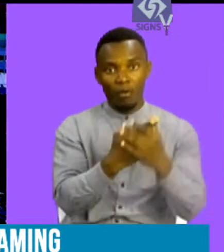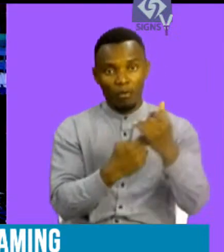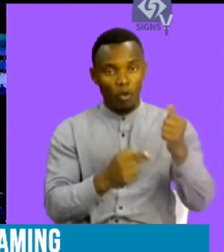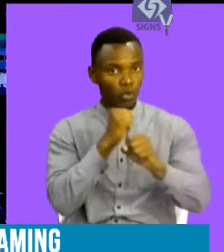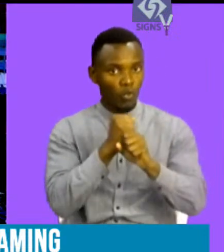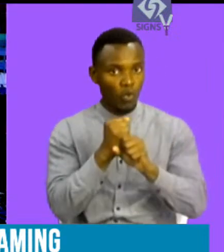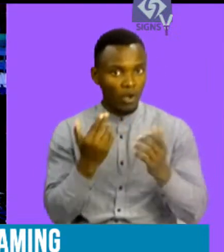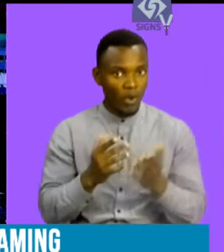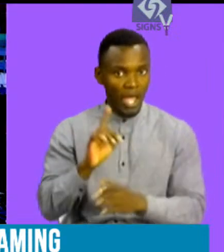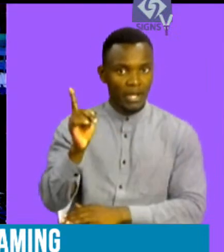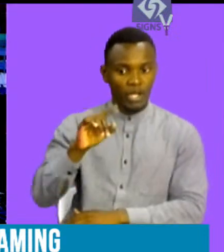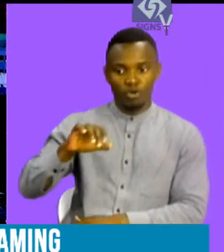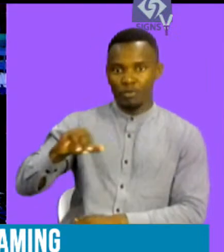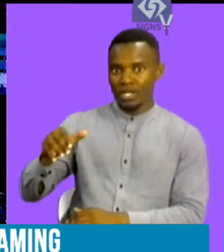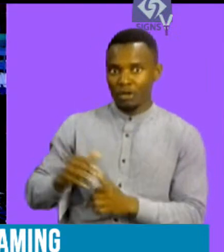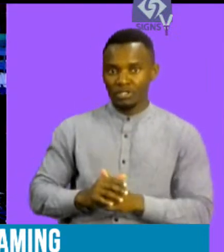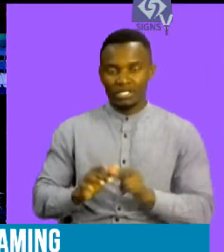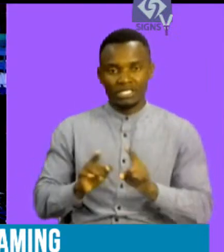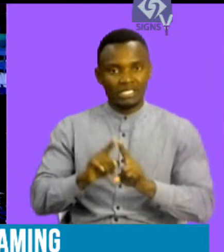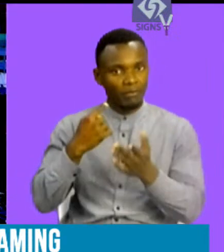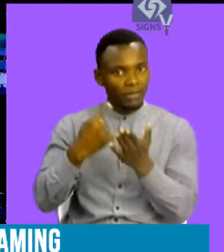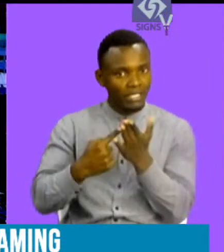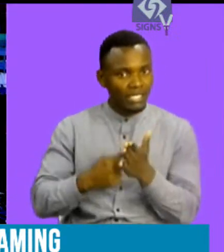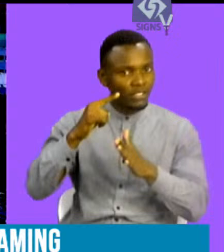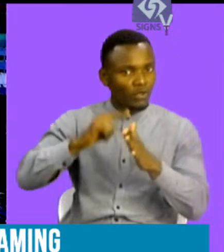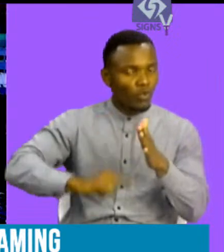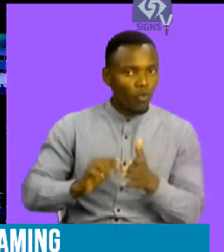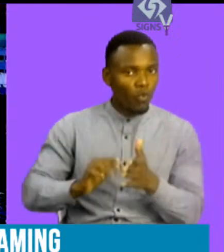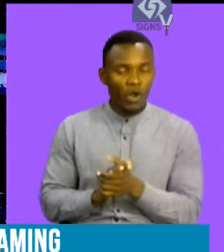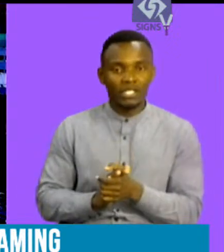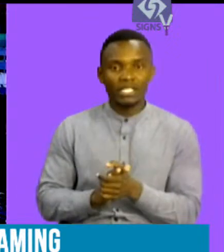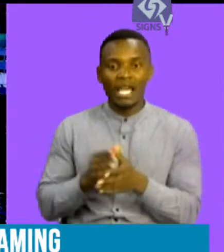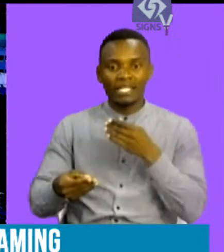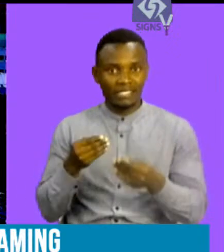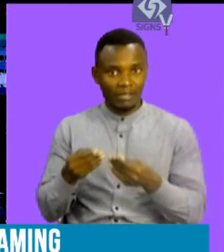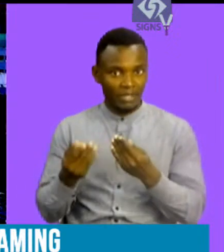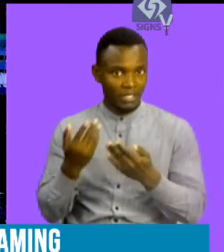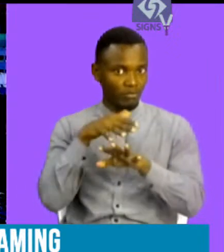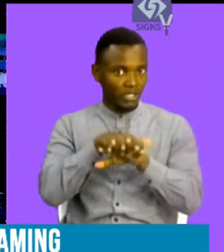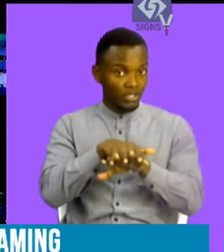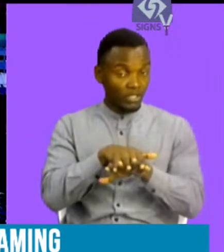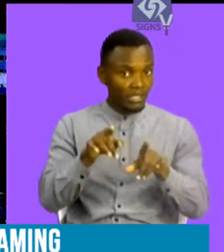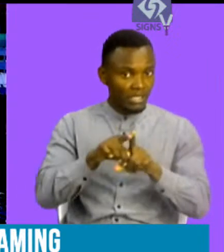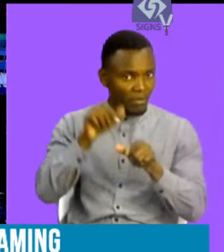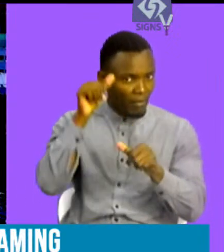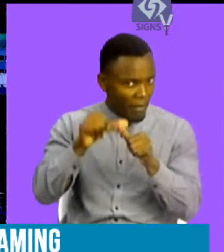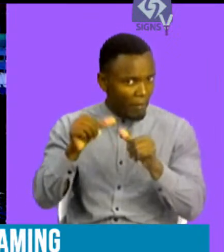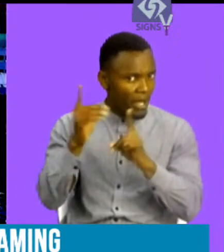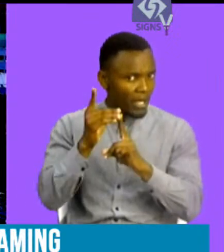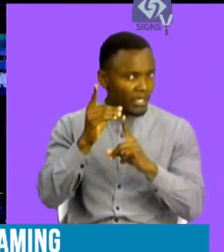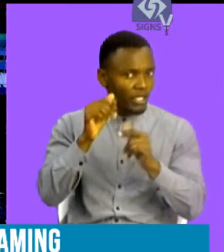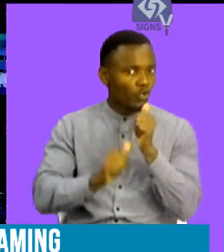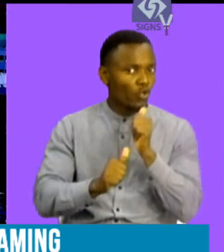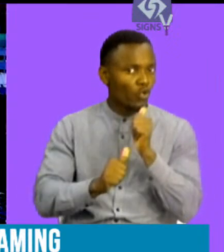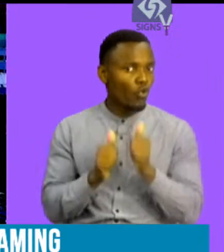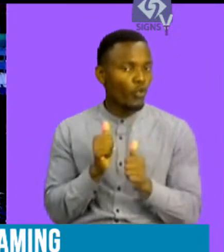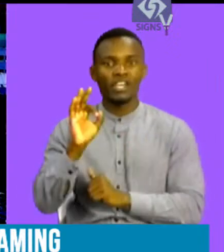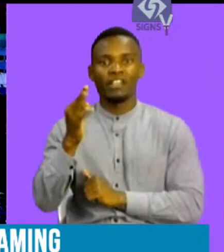County, and we are talking about matters disability mainstreaming. Remember, today is the 3rd of December, and every